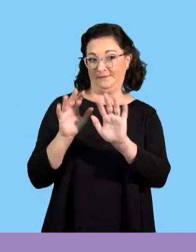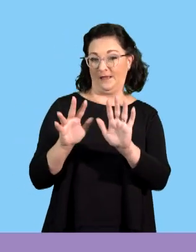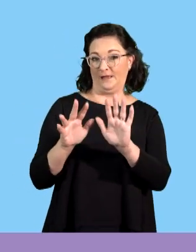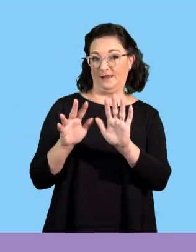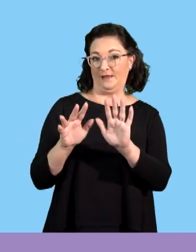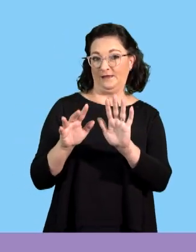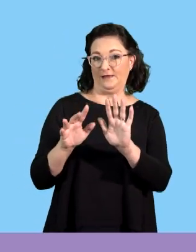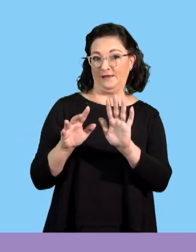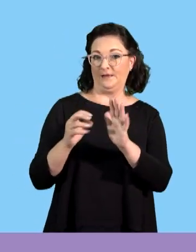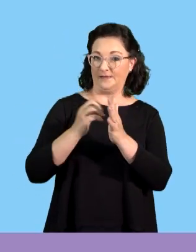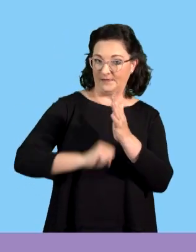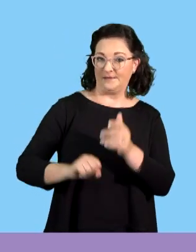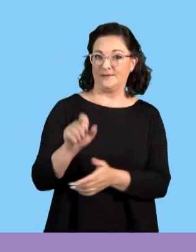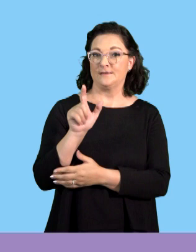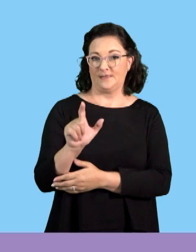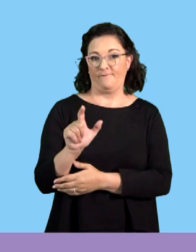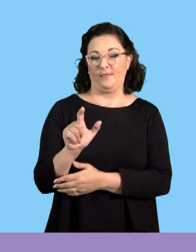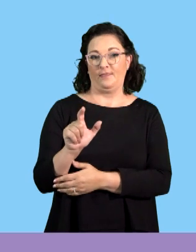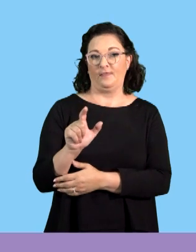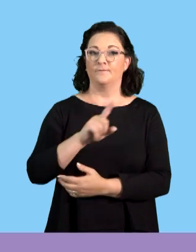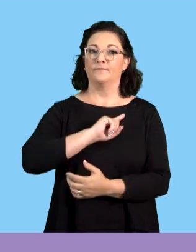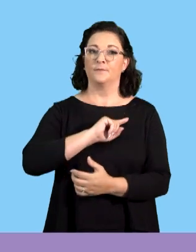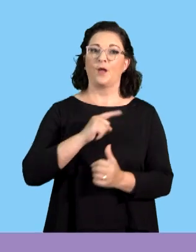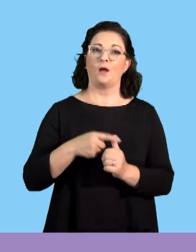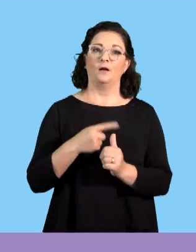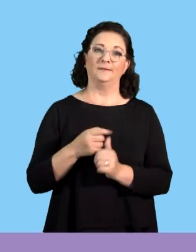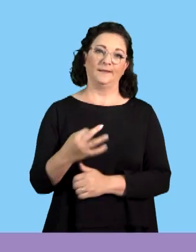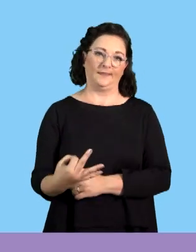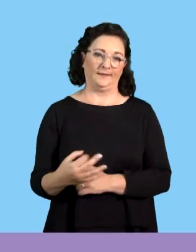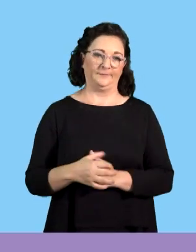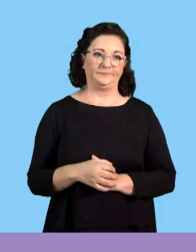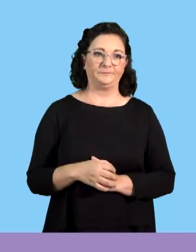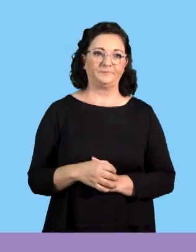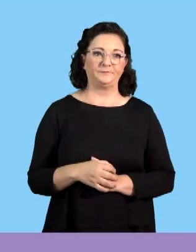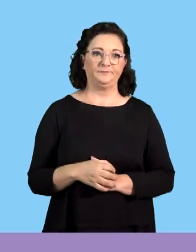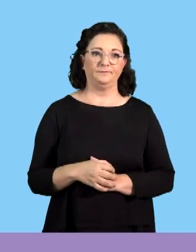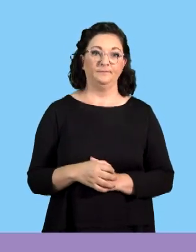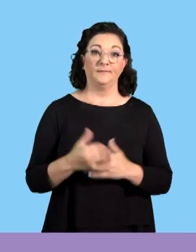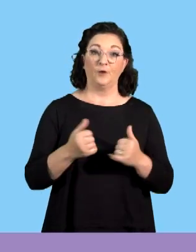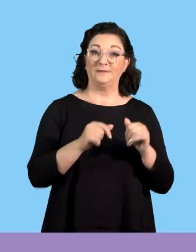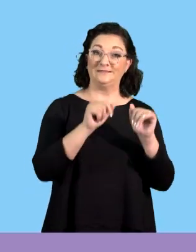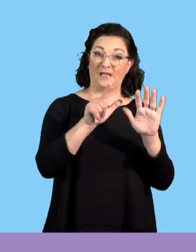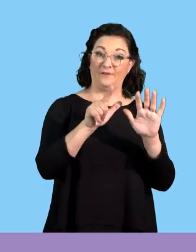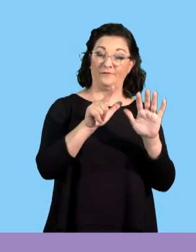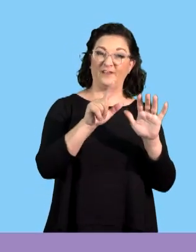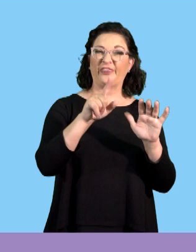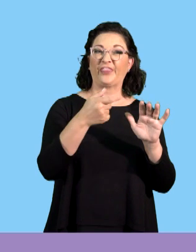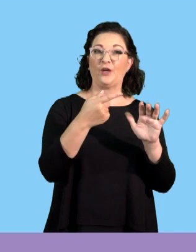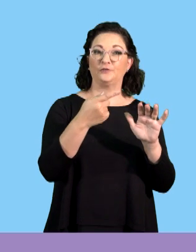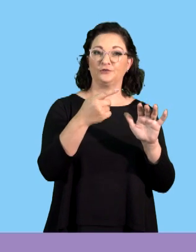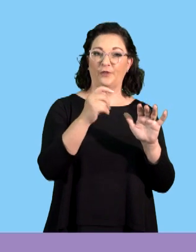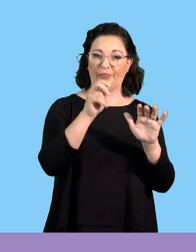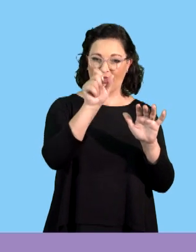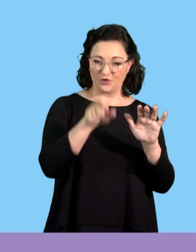subtract 7 10,000s, which gives us 3 10,000s. Then we go on and say